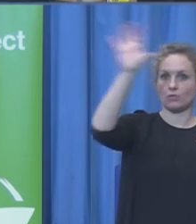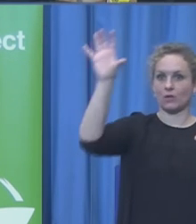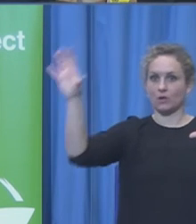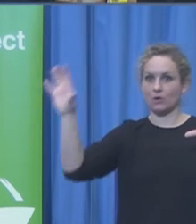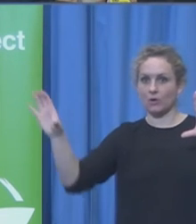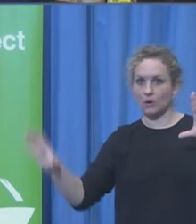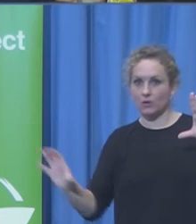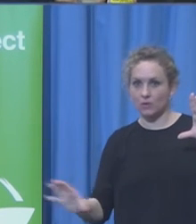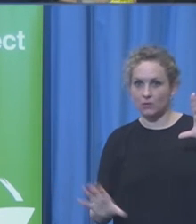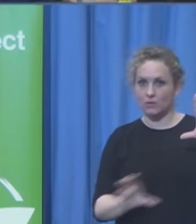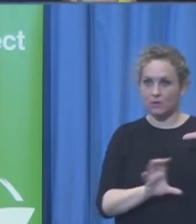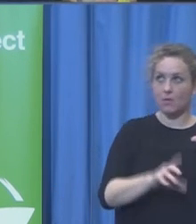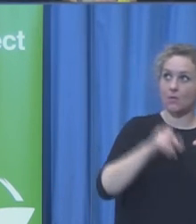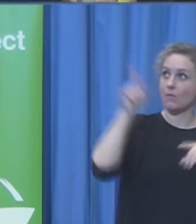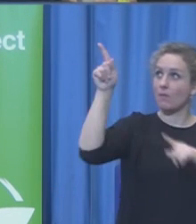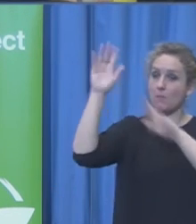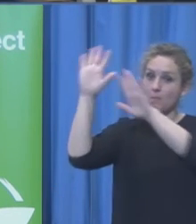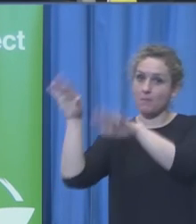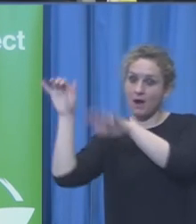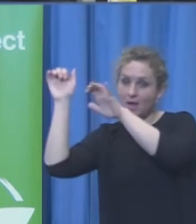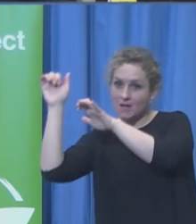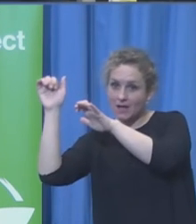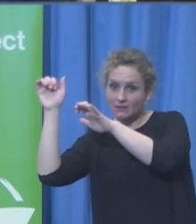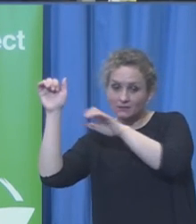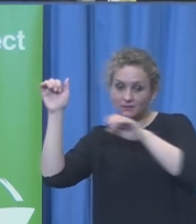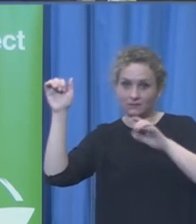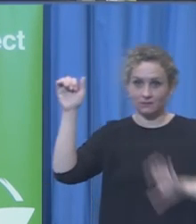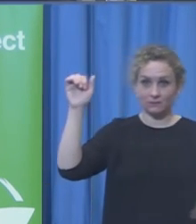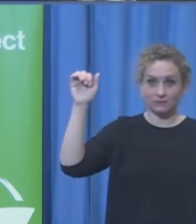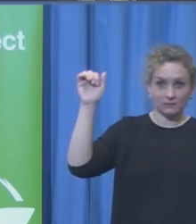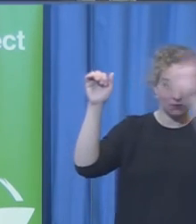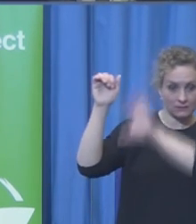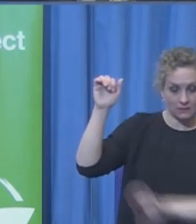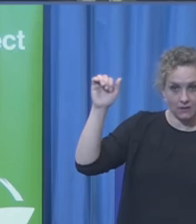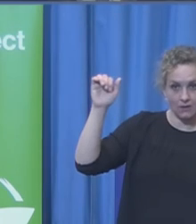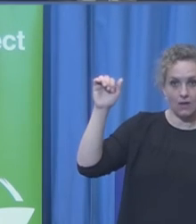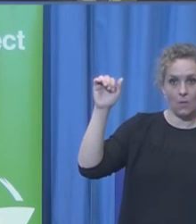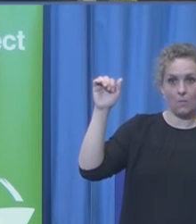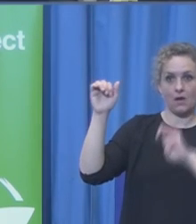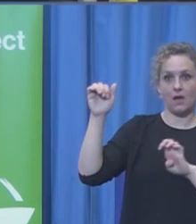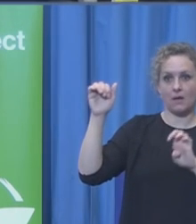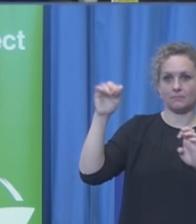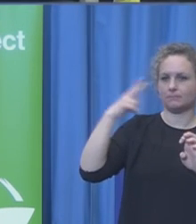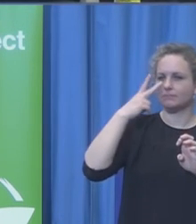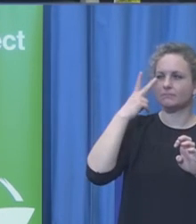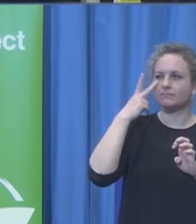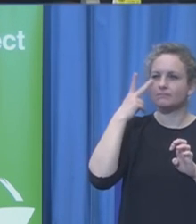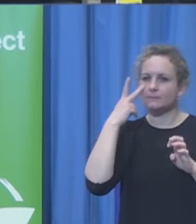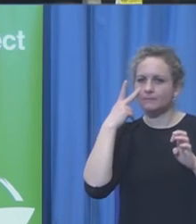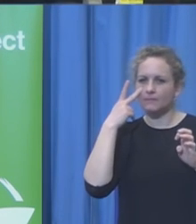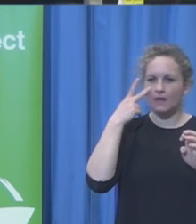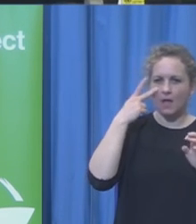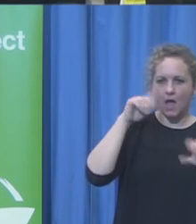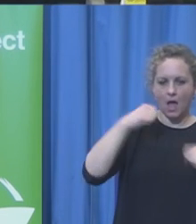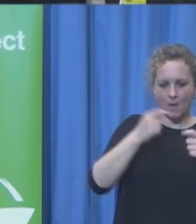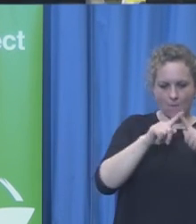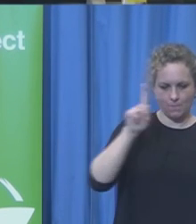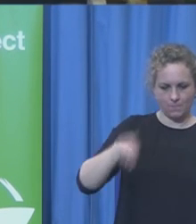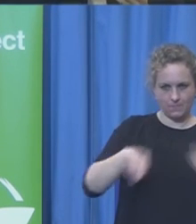European Parliament, are getting their positions about that piece of paper, and simplifying a lot, but in